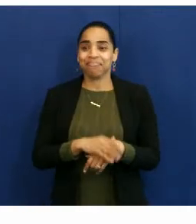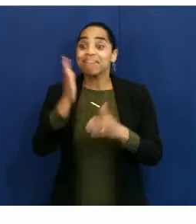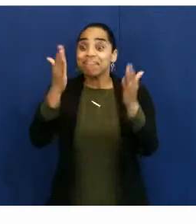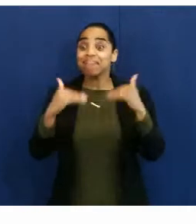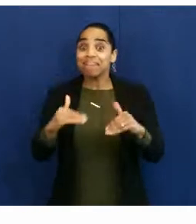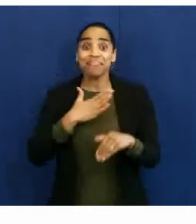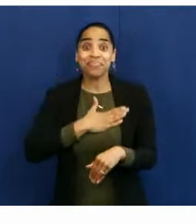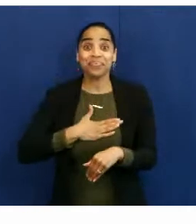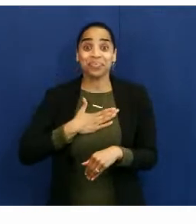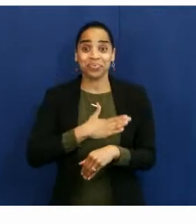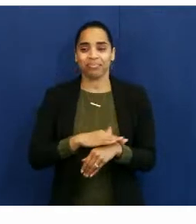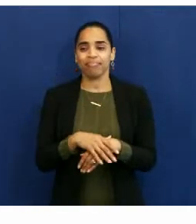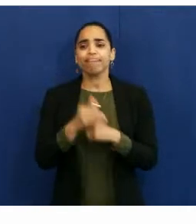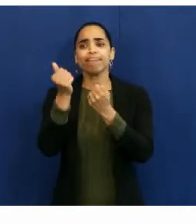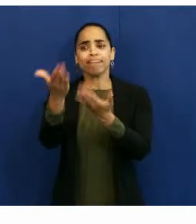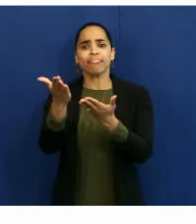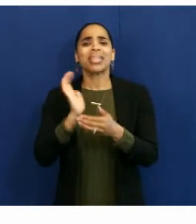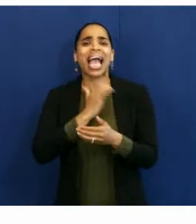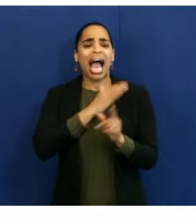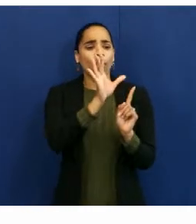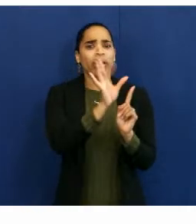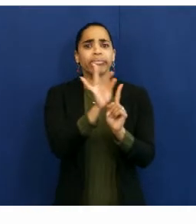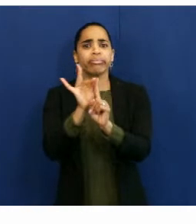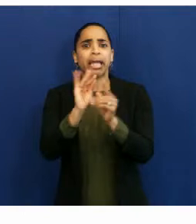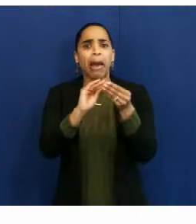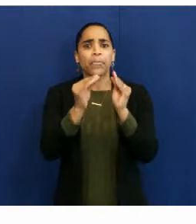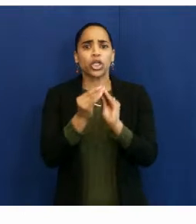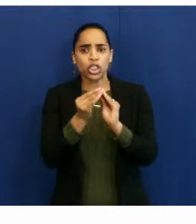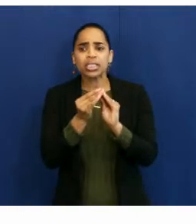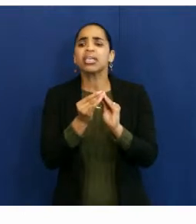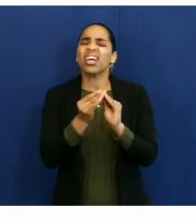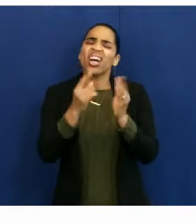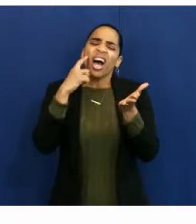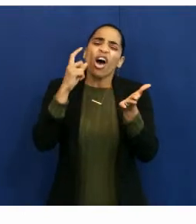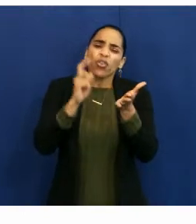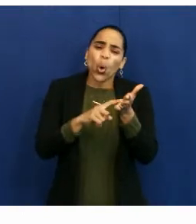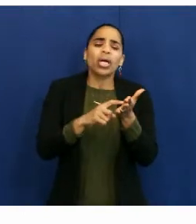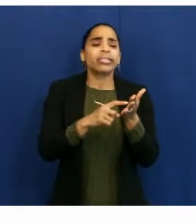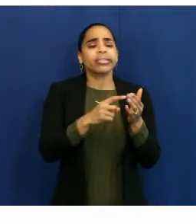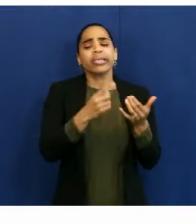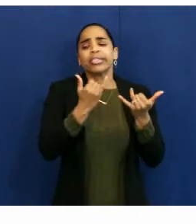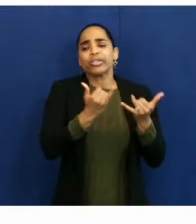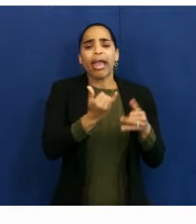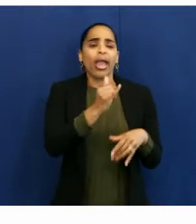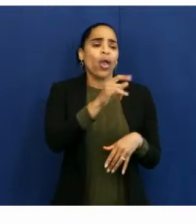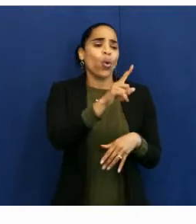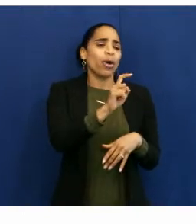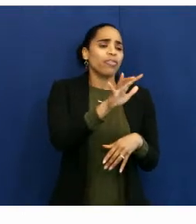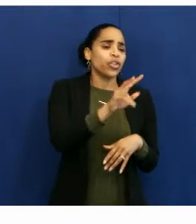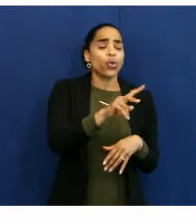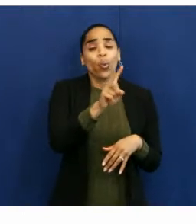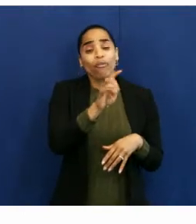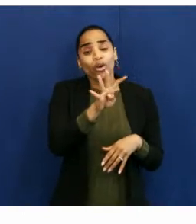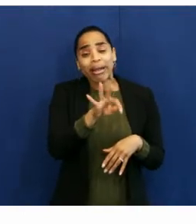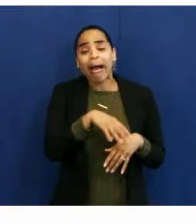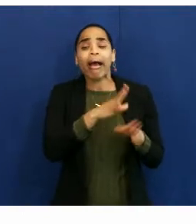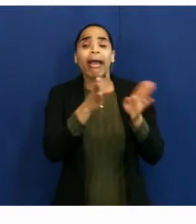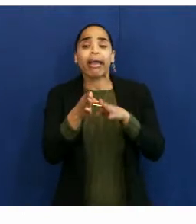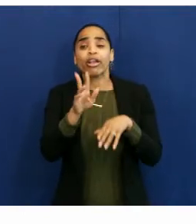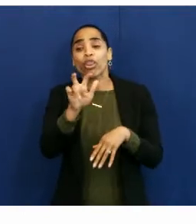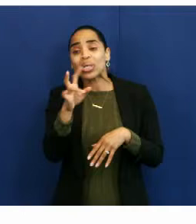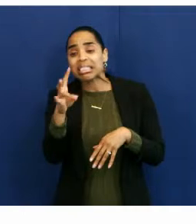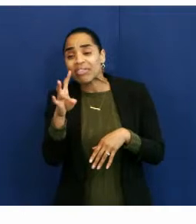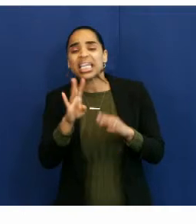chart. Here you see our cases, and again, you're going to have fluctuations, a day at 152 or 149, a day at